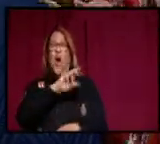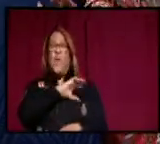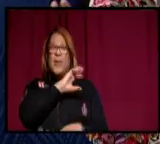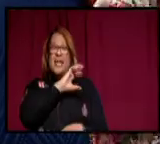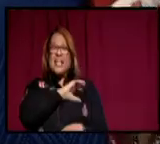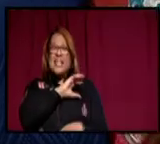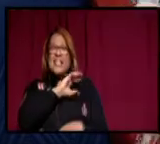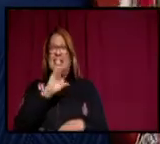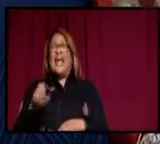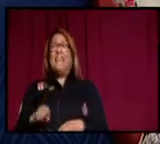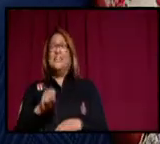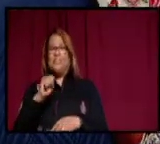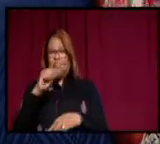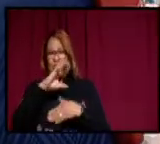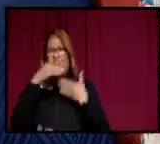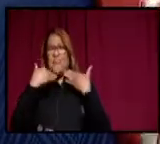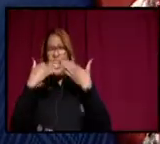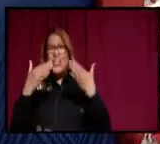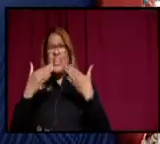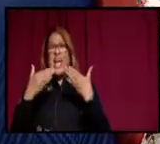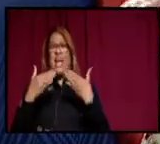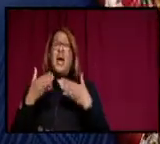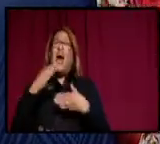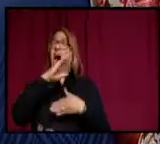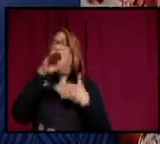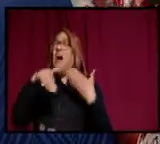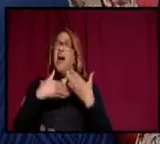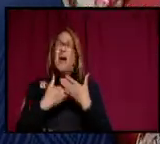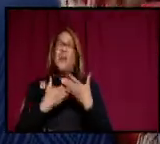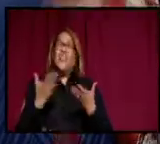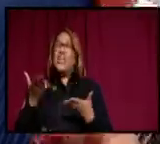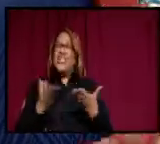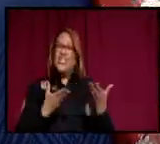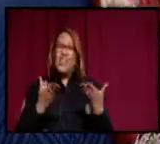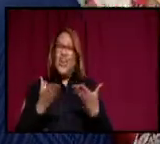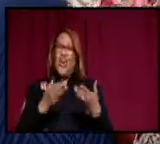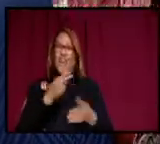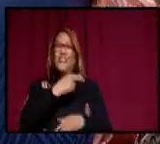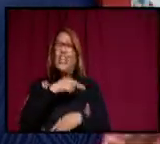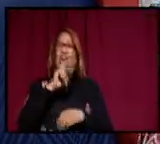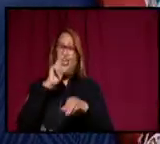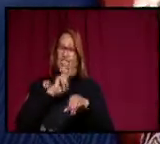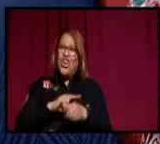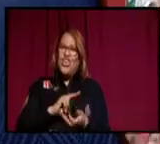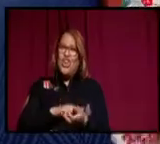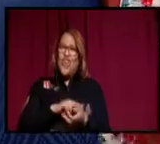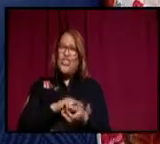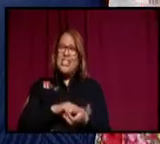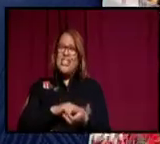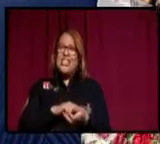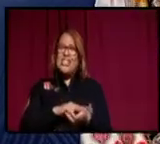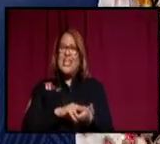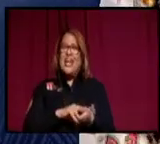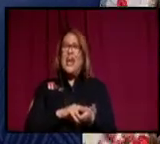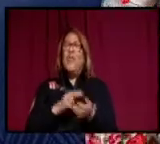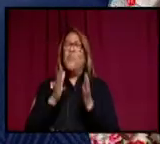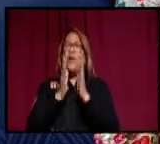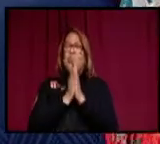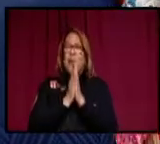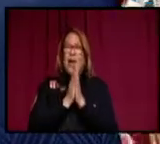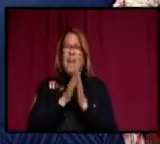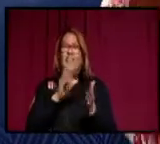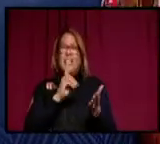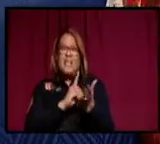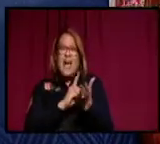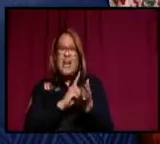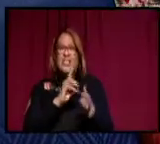County sheriffs. We want to thank God for all that serve. Amen. Those that are nurses, again, we just have really have been praying for the nurses and the